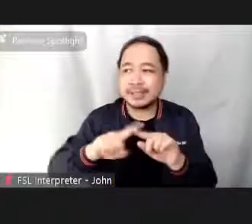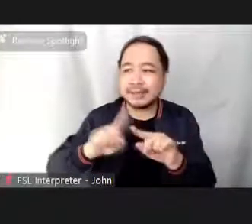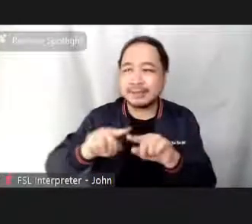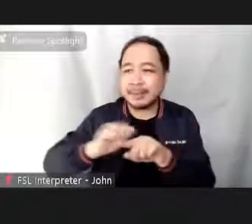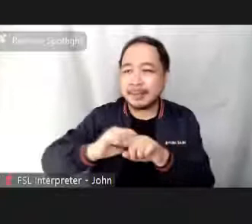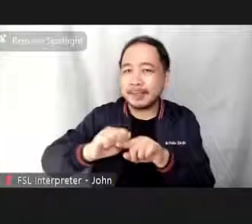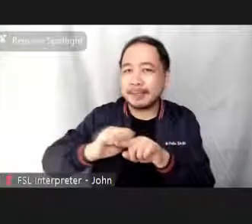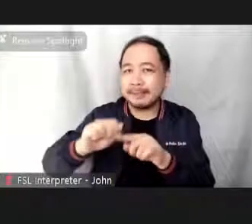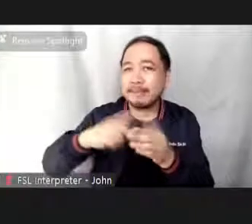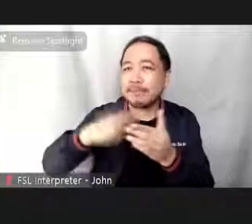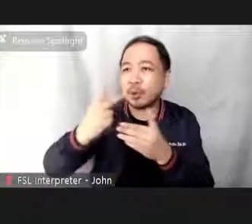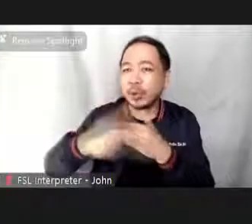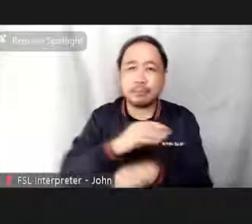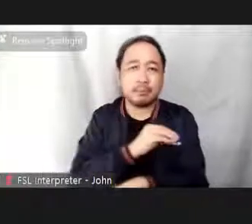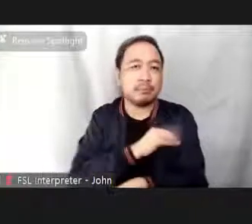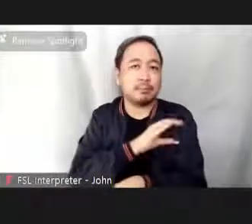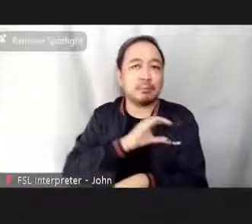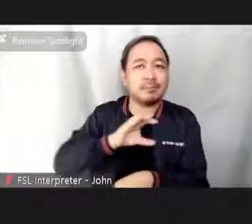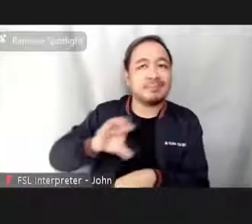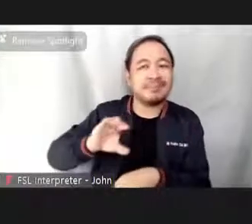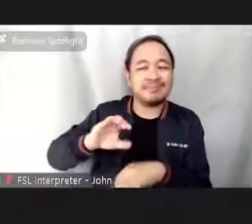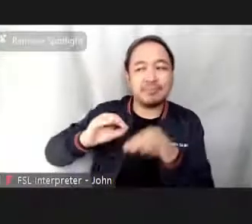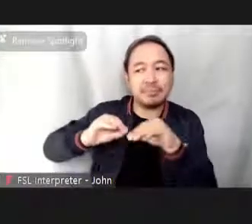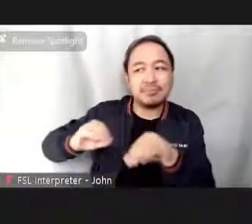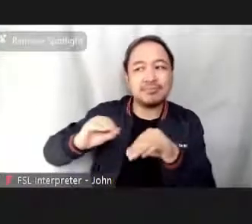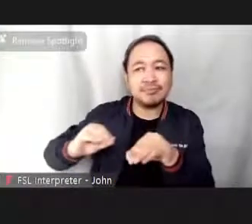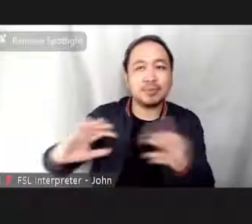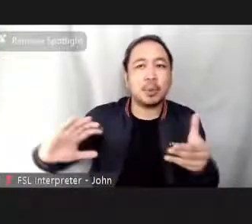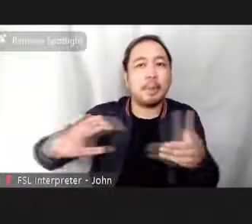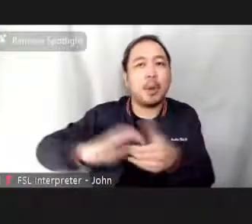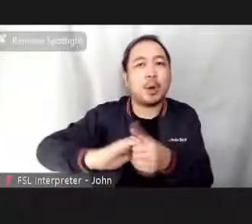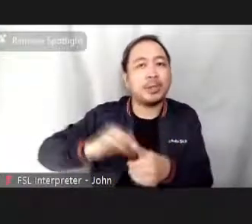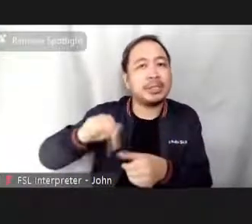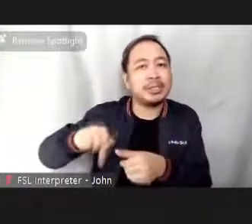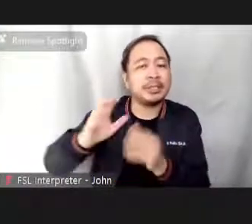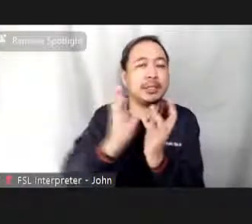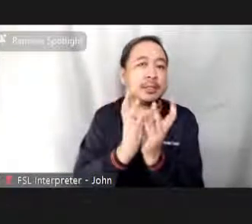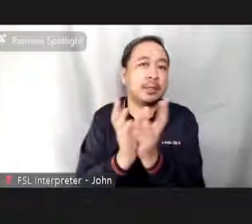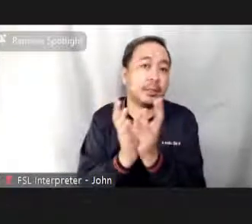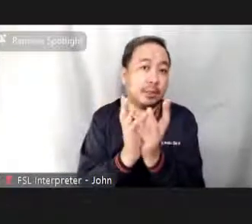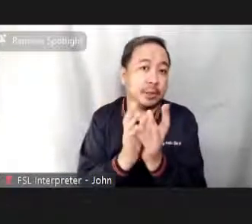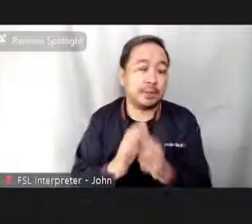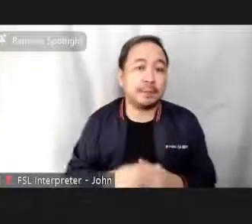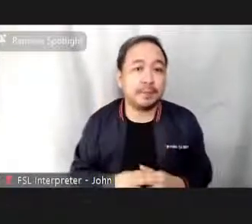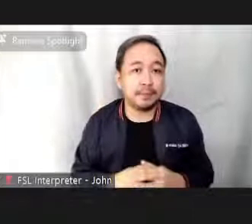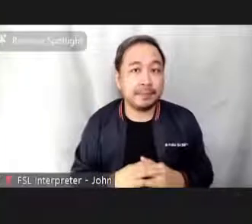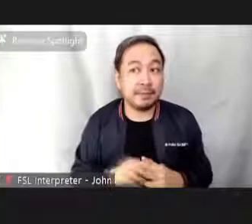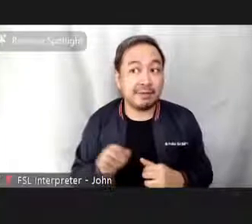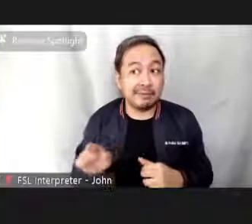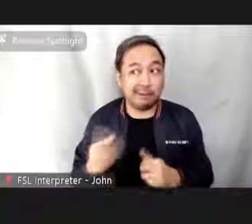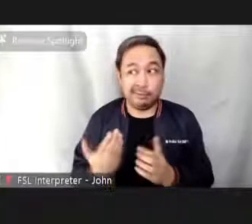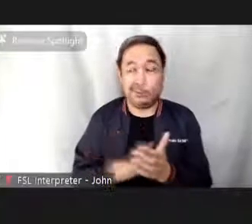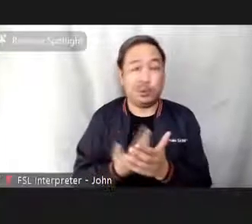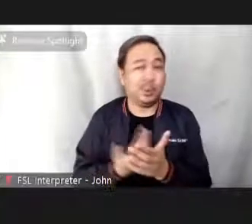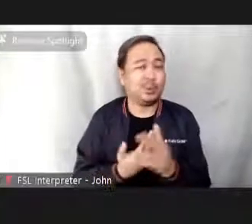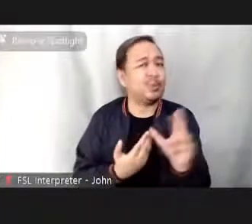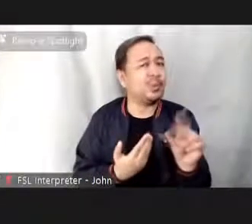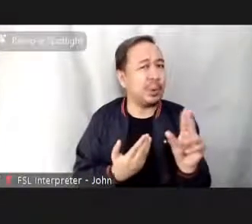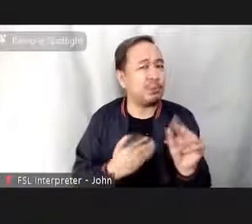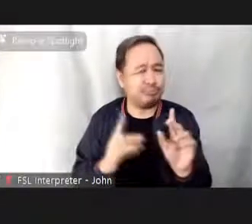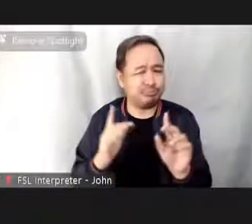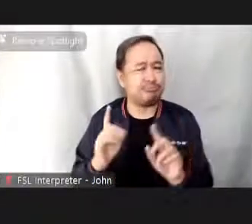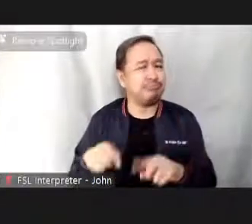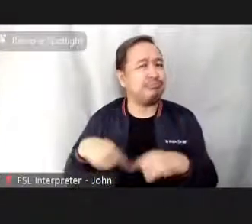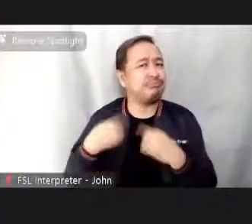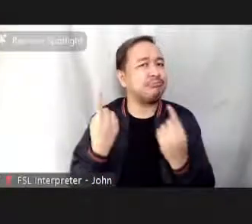to build the capacities of our counterparts in the community. This is not really new. CPN has been doing